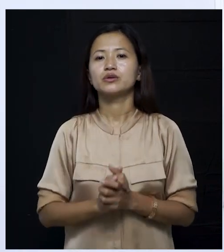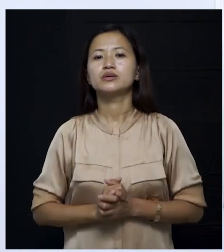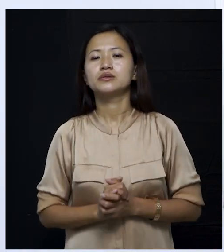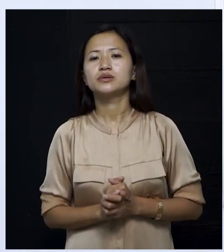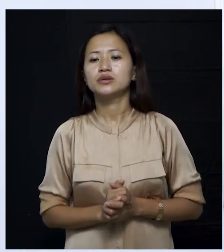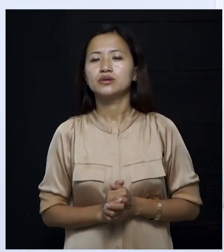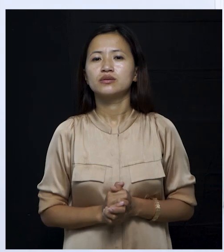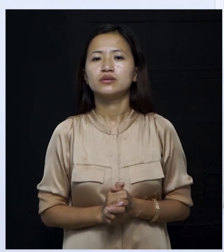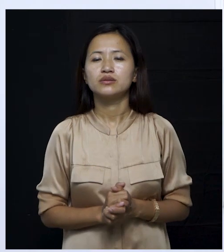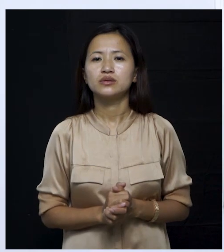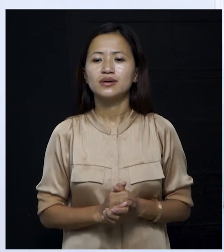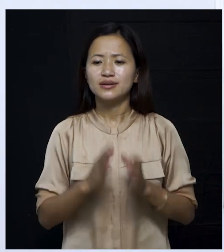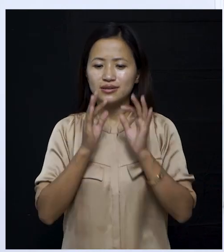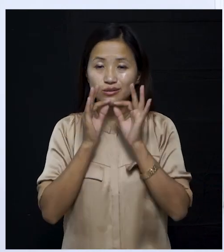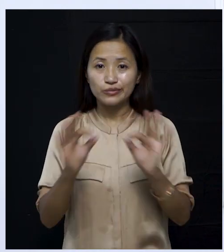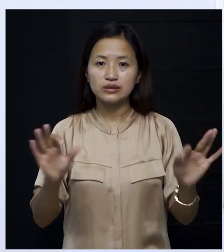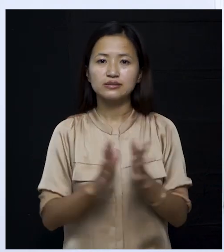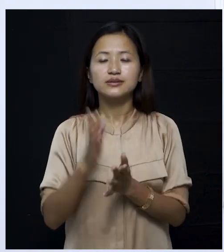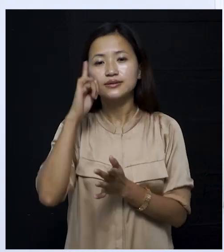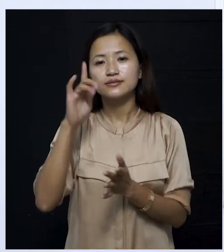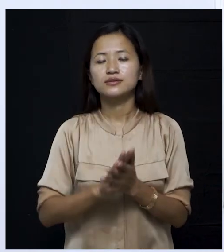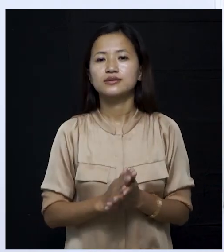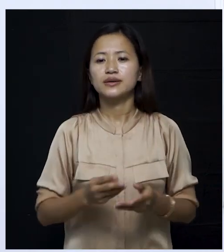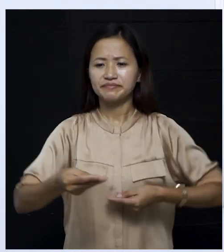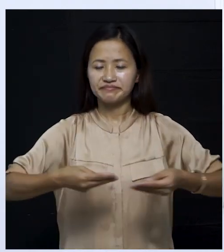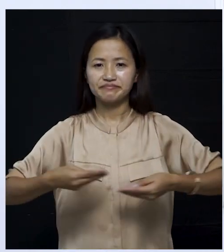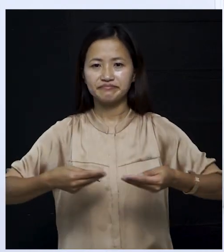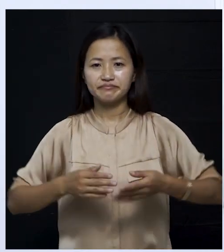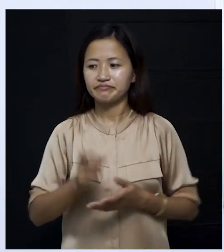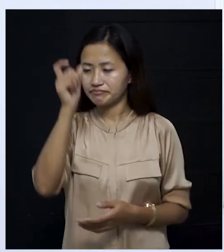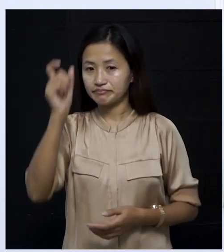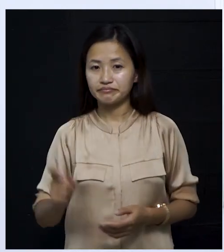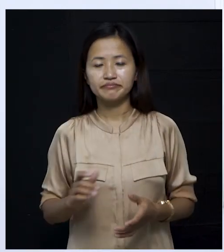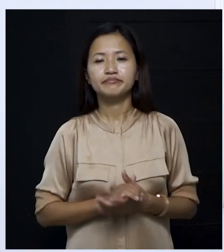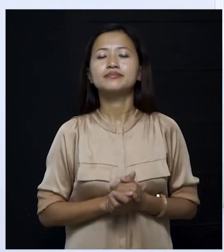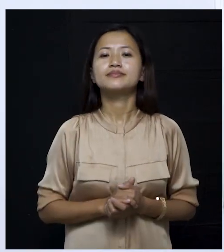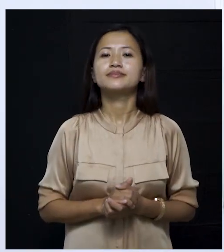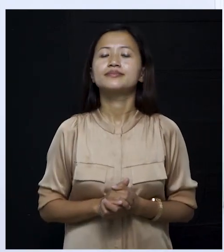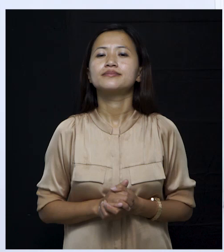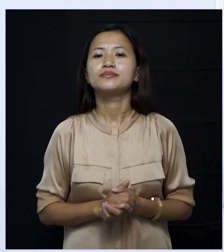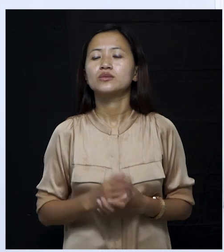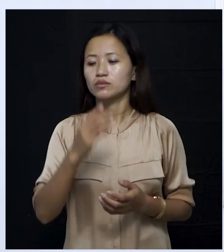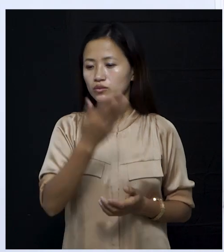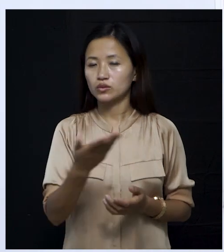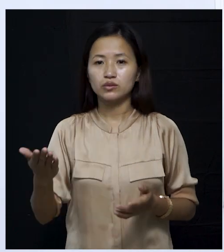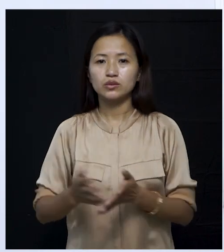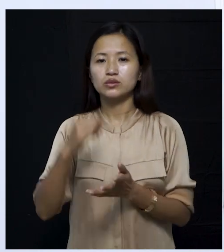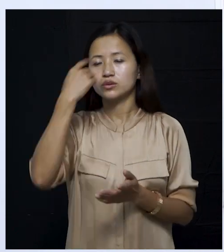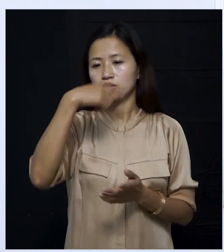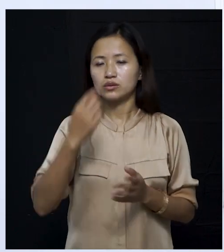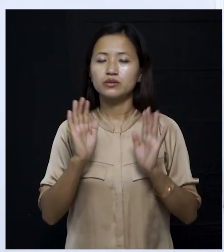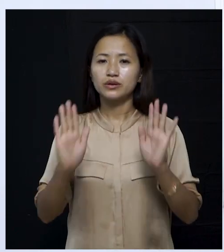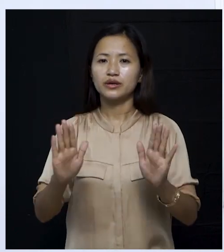these are very important especially for the business people. Okay, those who are in business, those who have a